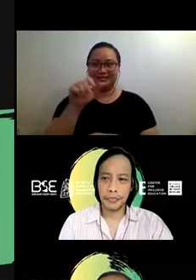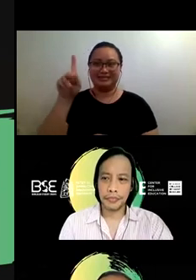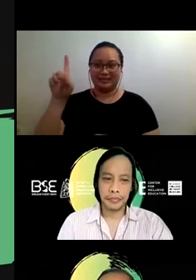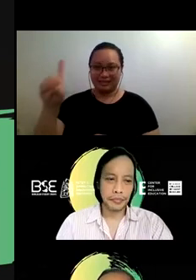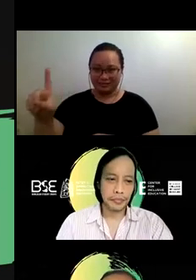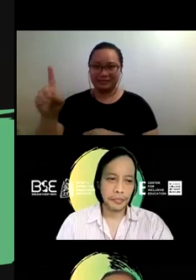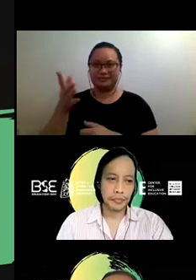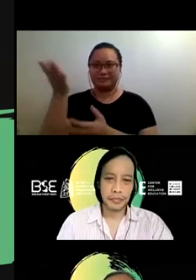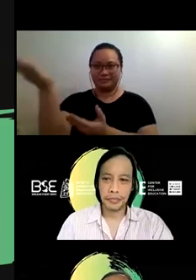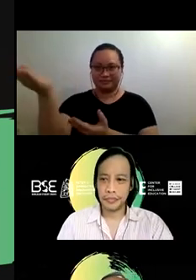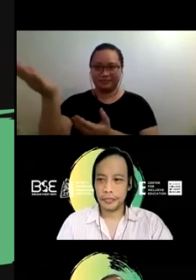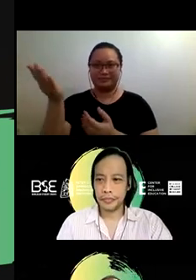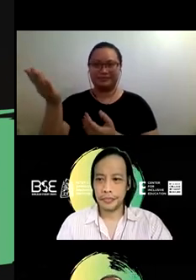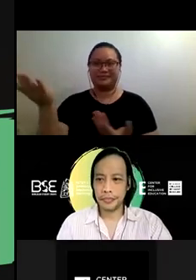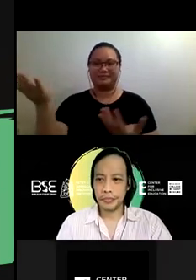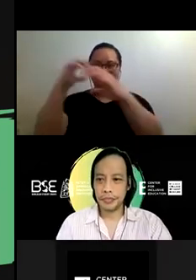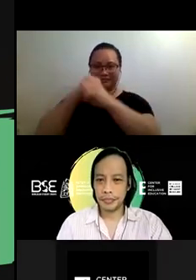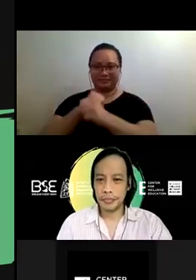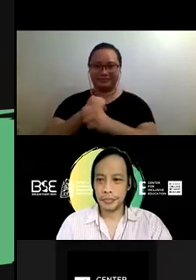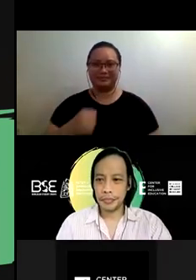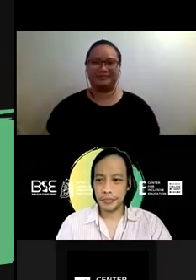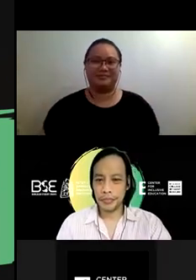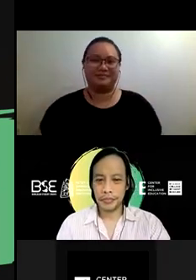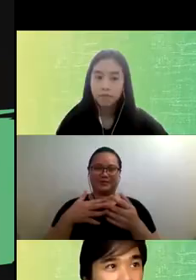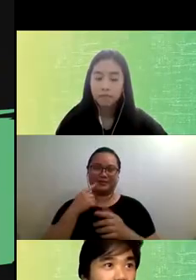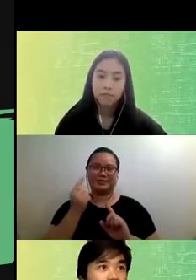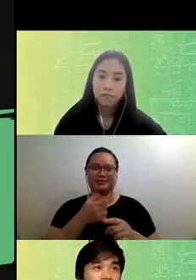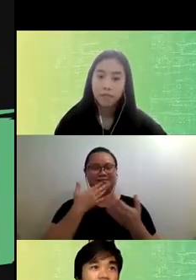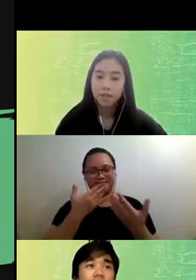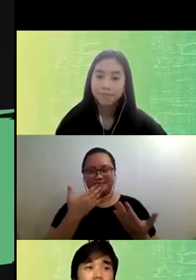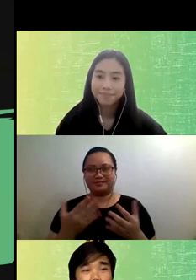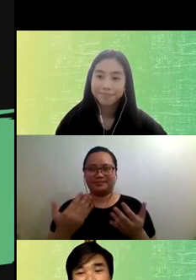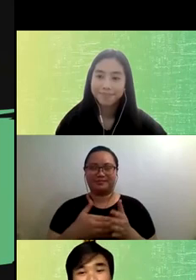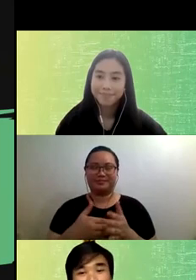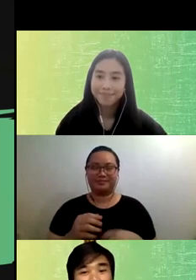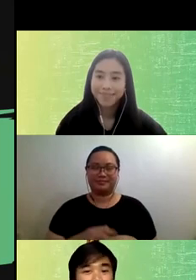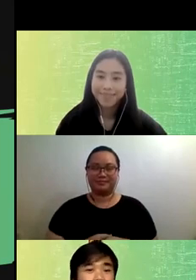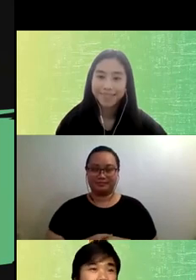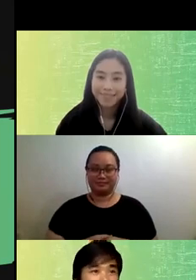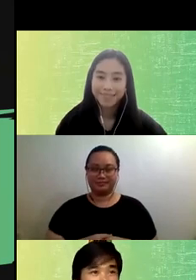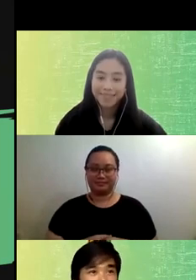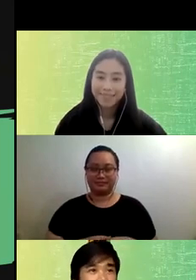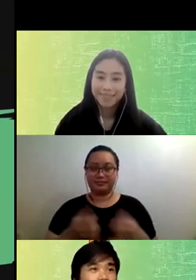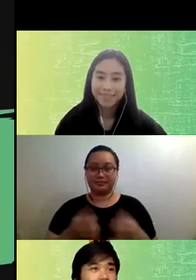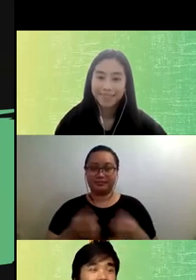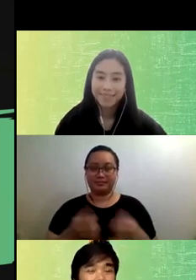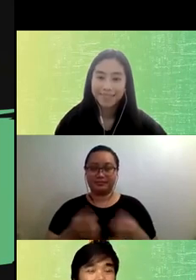it away again. Salamat, Sir Jemai, Sir Nolly. So yan, once again, we would like